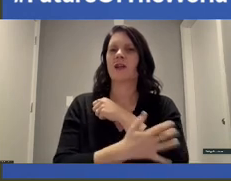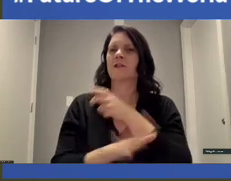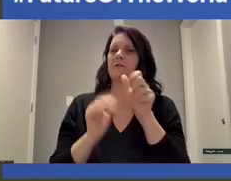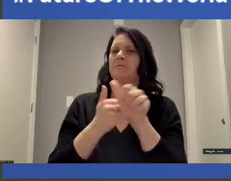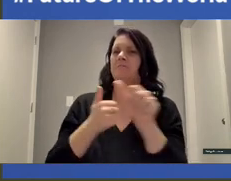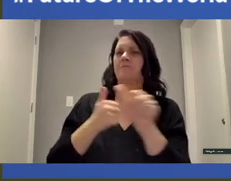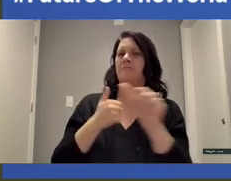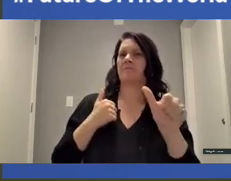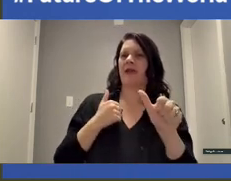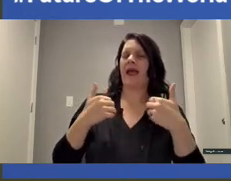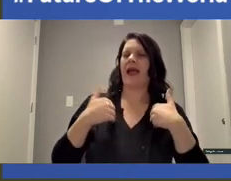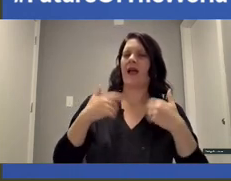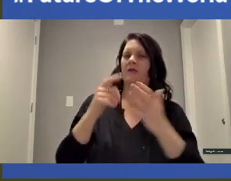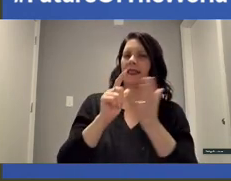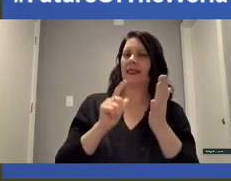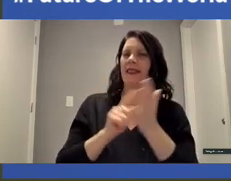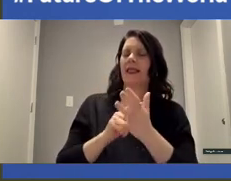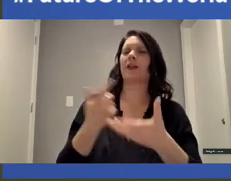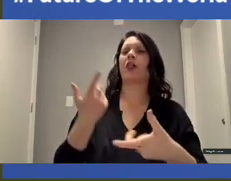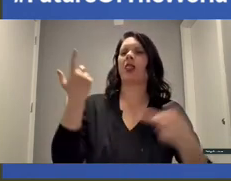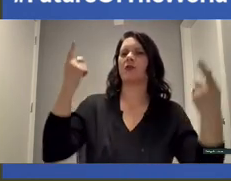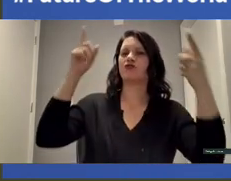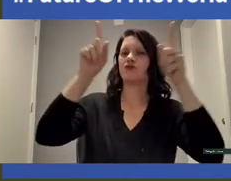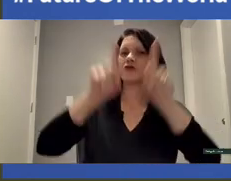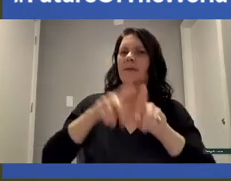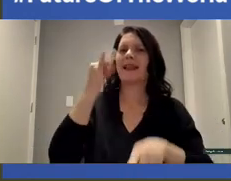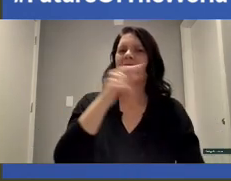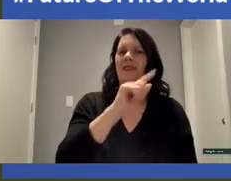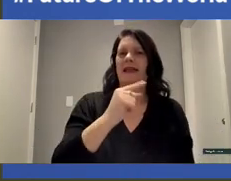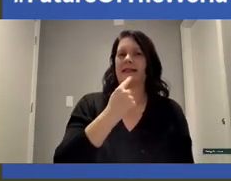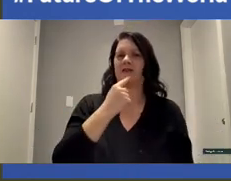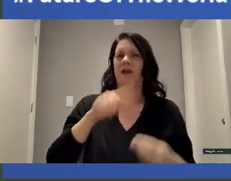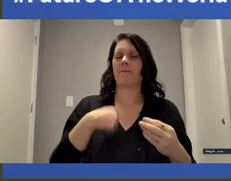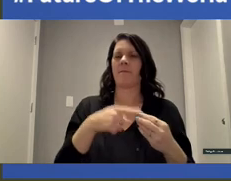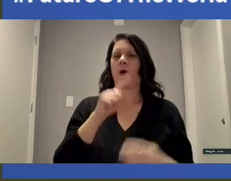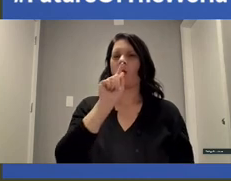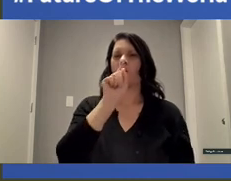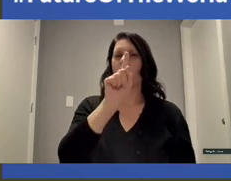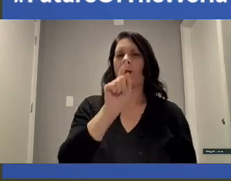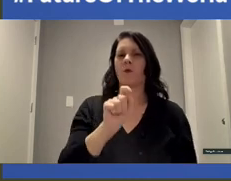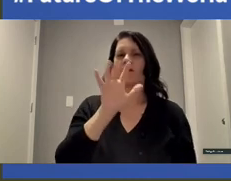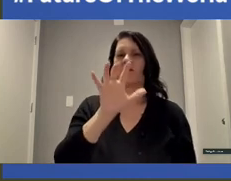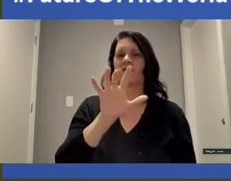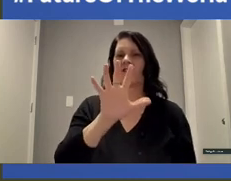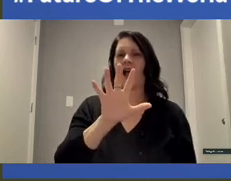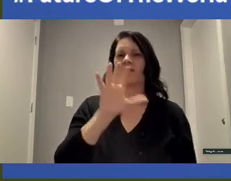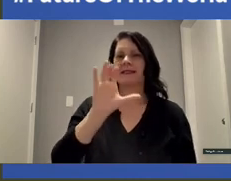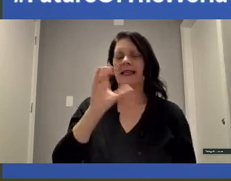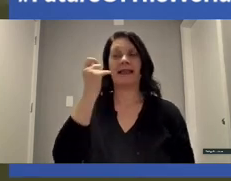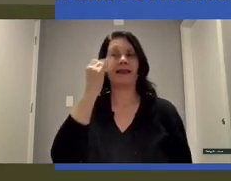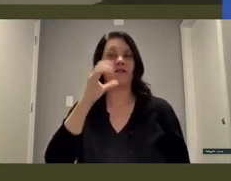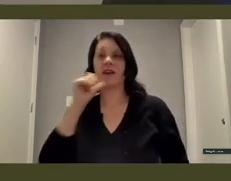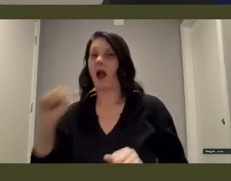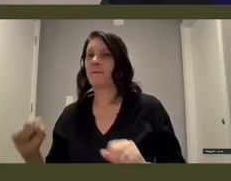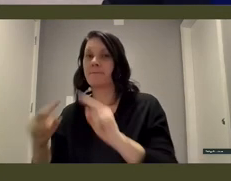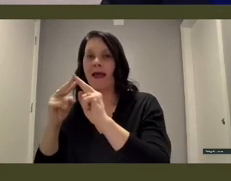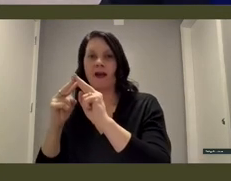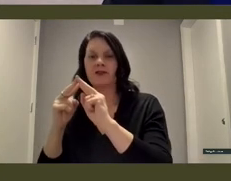about 1.5C? If not Paris, what else would work? So who would like